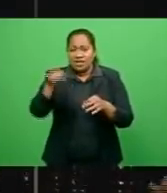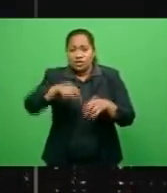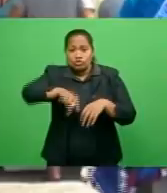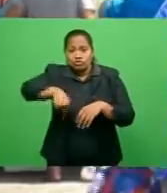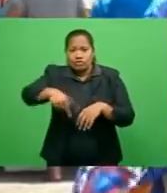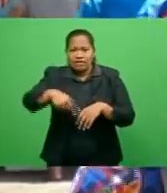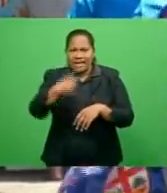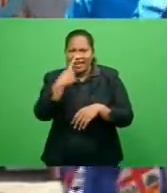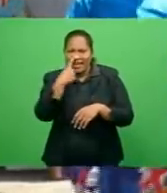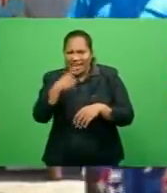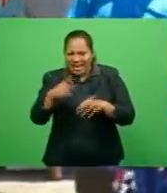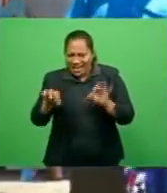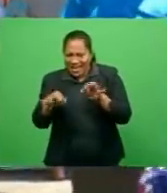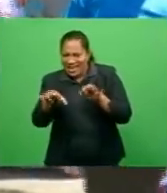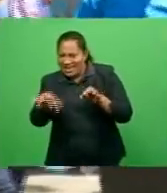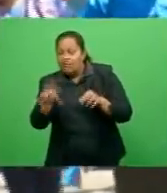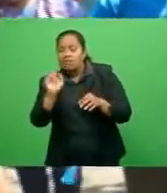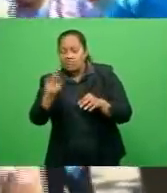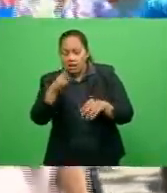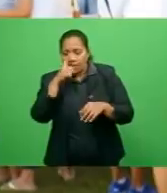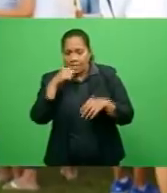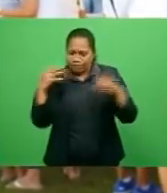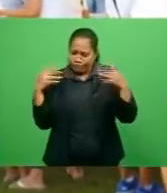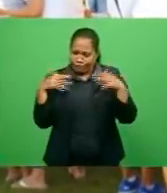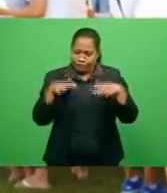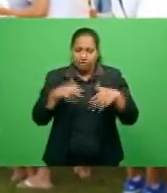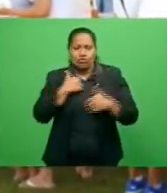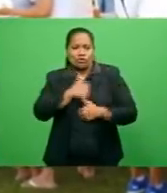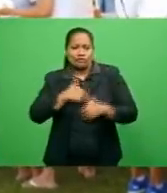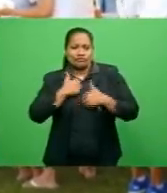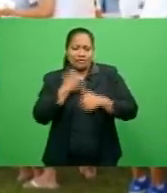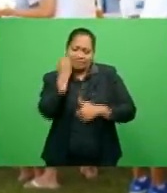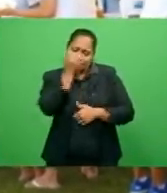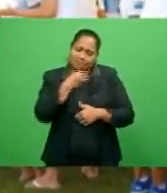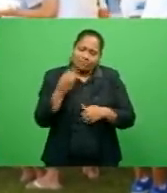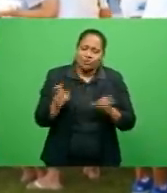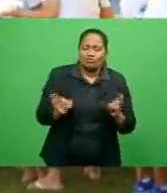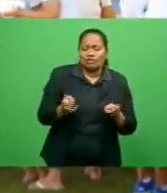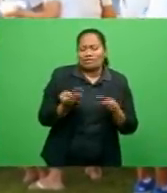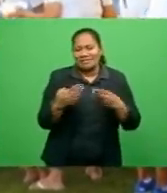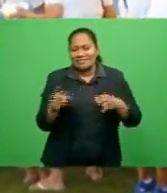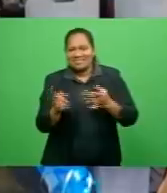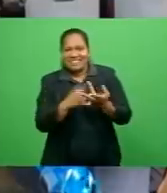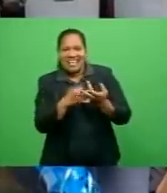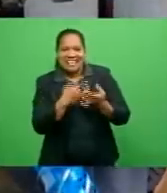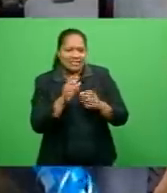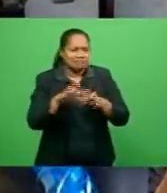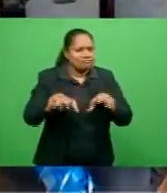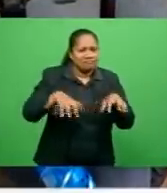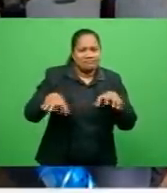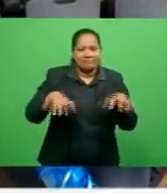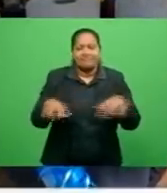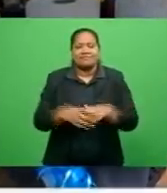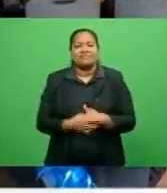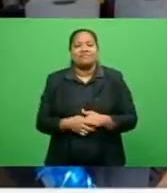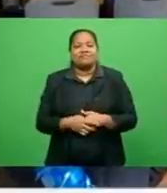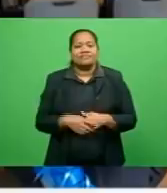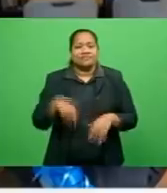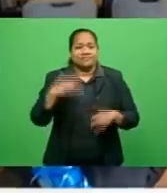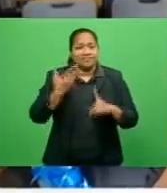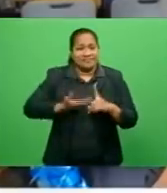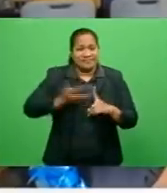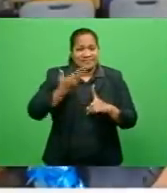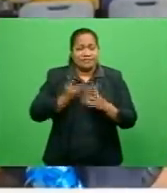came out in numbers to enjoy the good food, music and accessories. Maria Seniana of Mosaic Art Handmade in